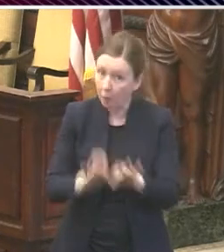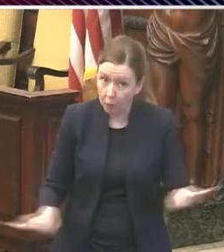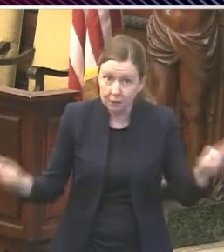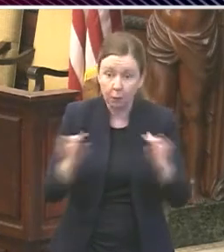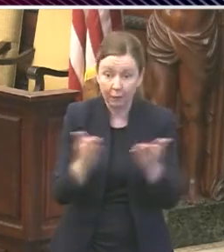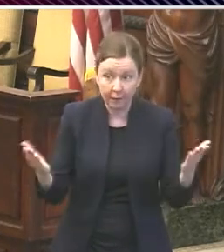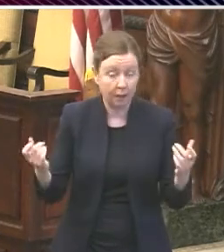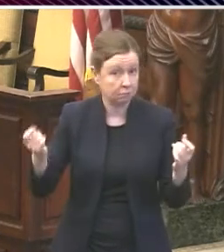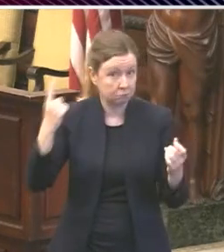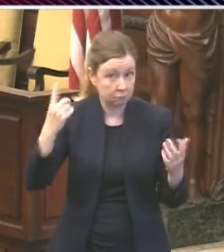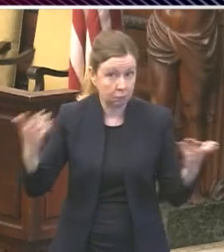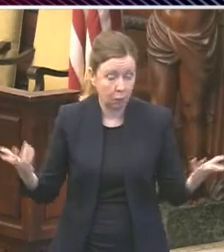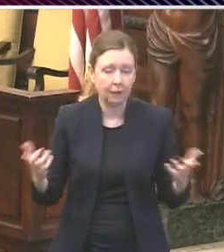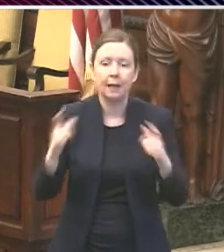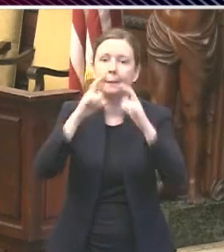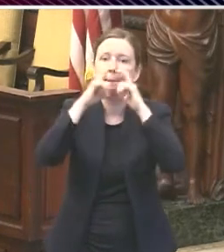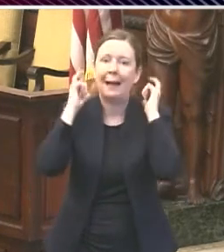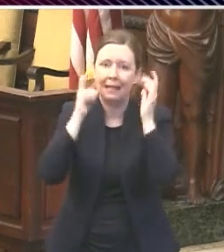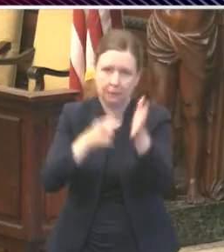everyone is to mask up.